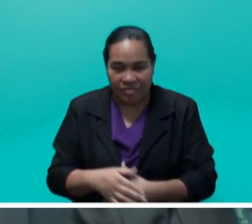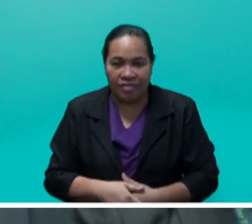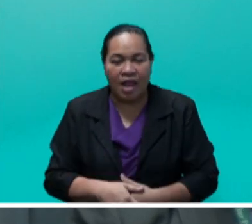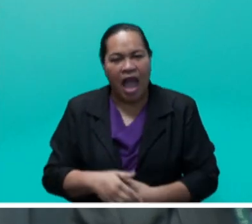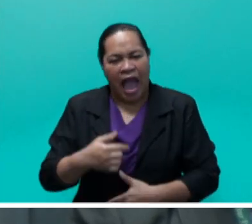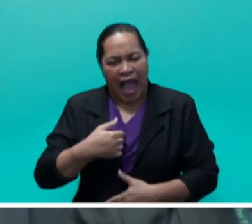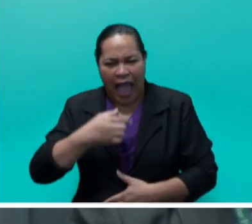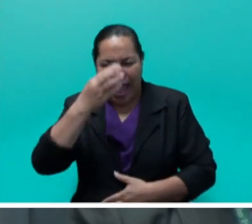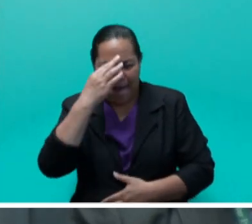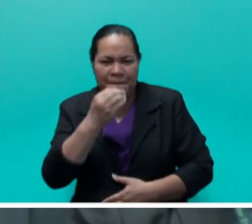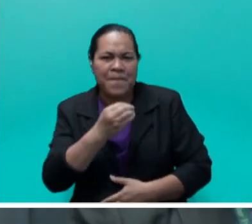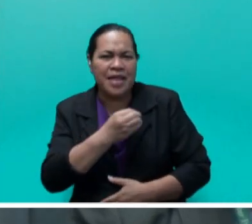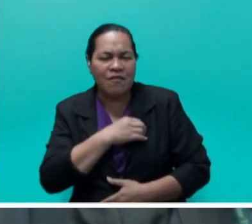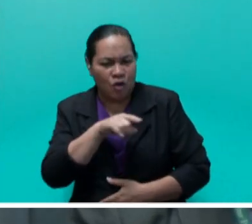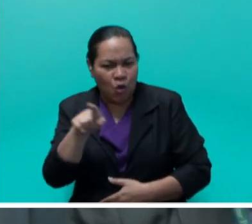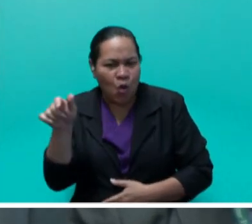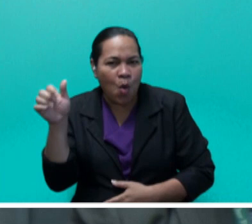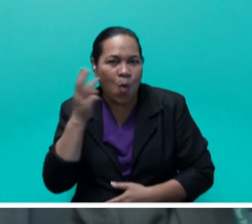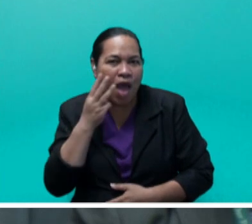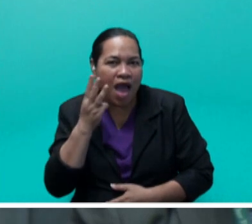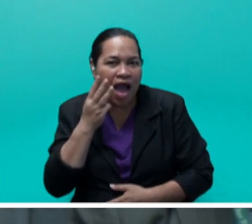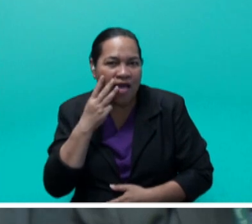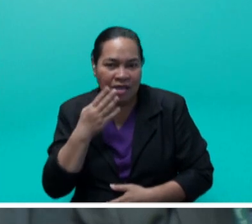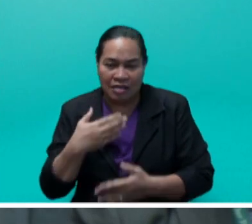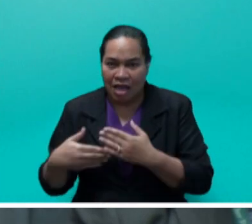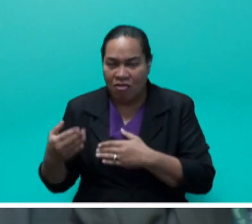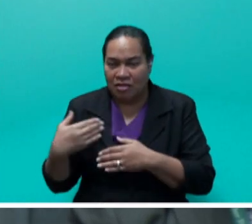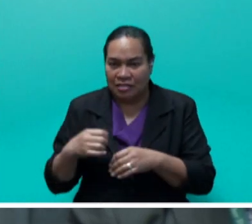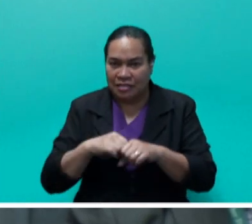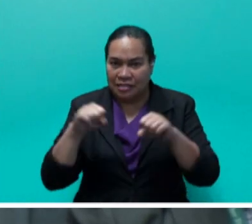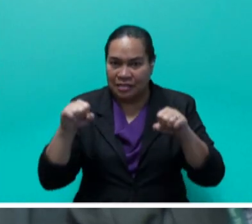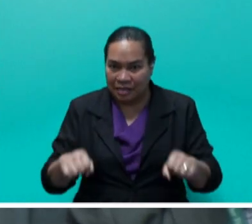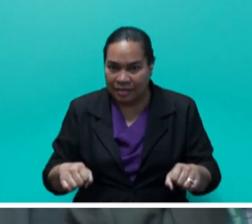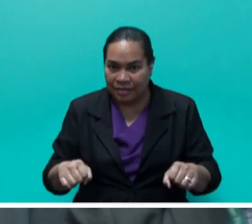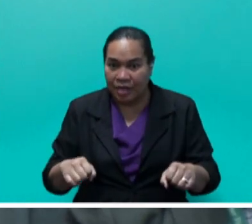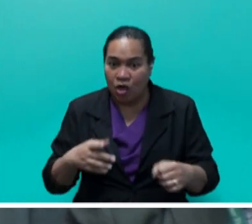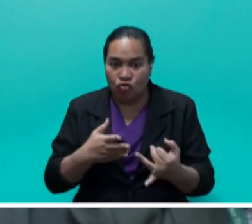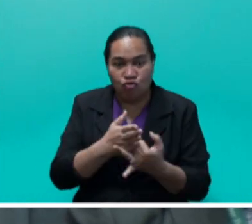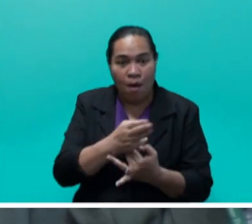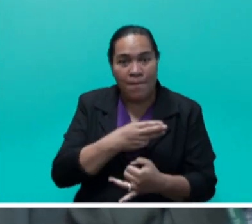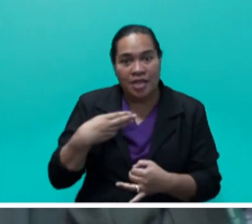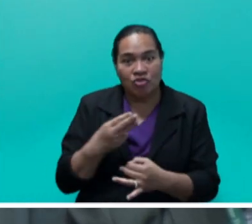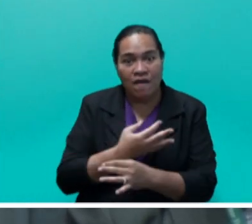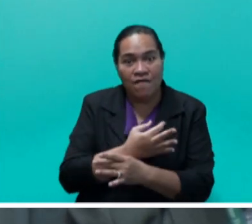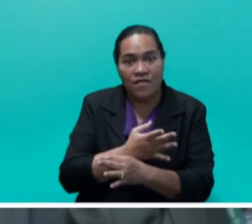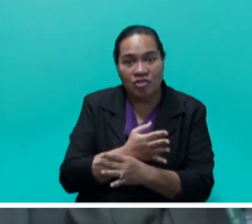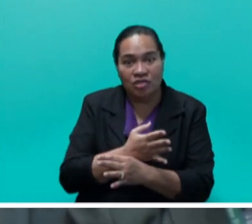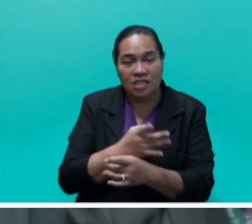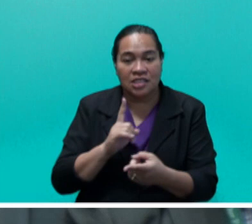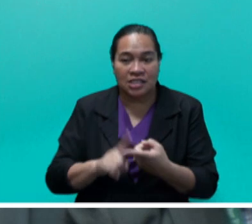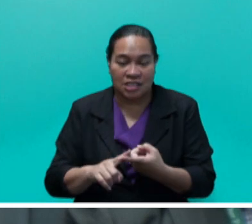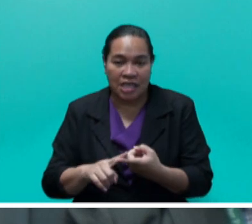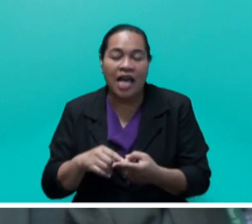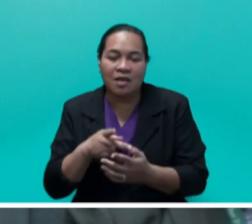I believe we are all aware of the current assistance rendered to the Fiji government through the Ministry of Fisheries as part